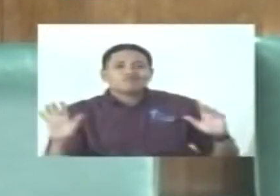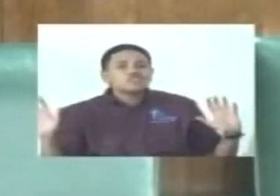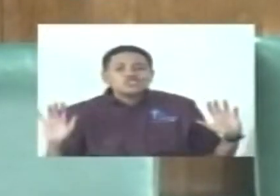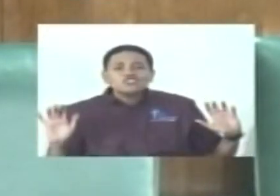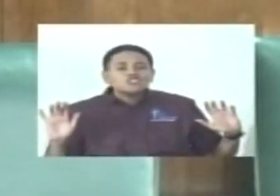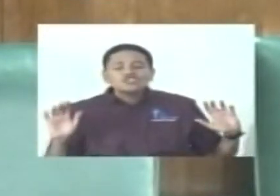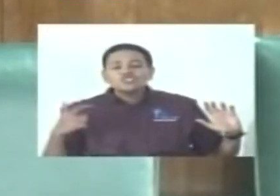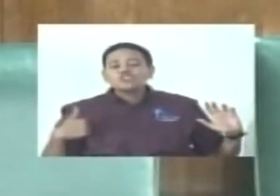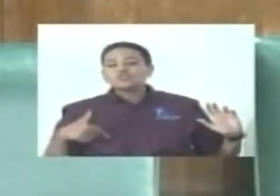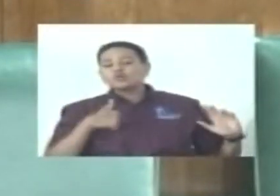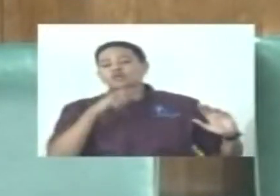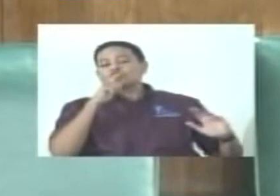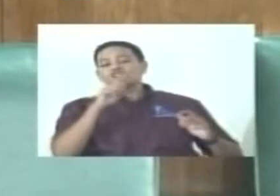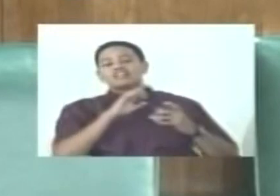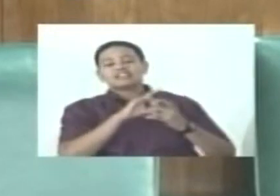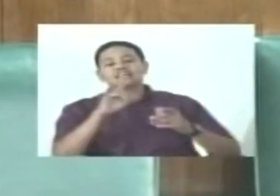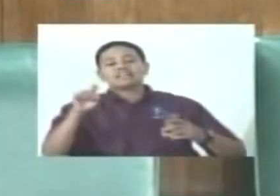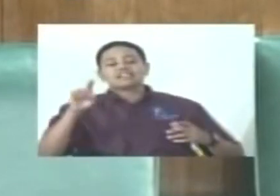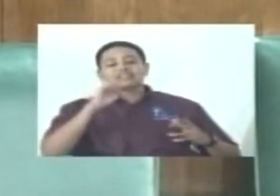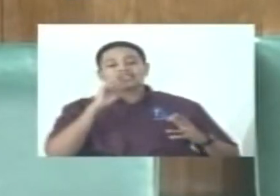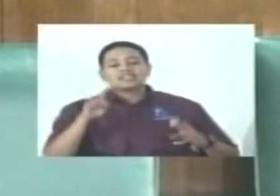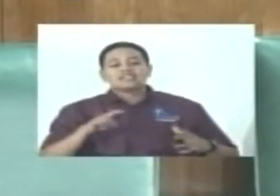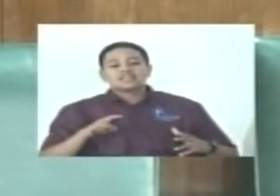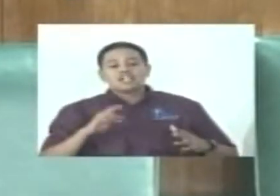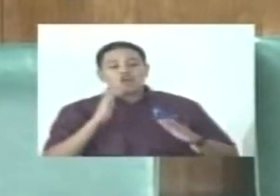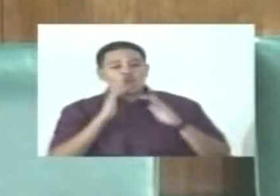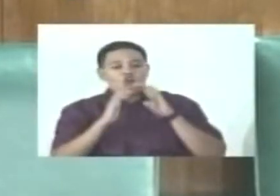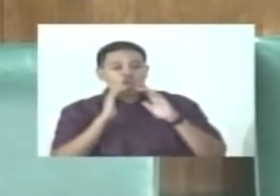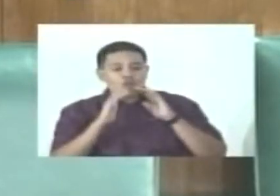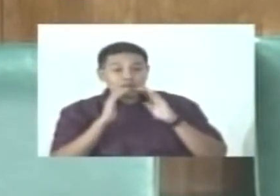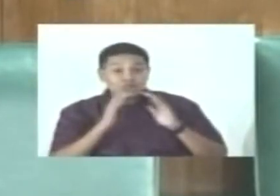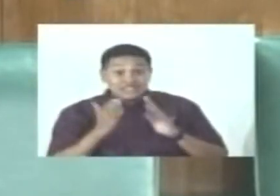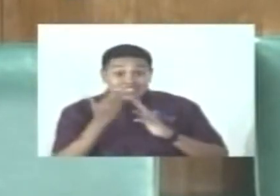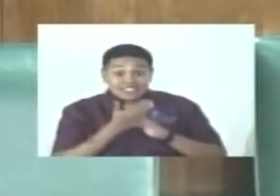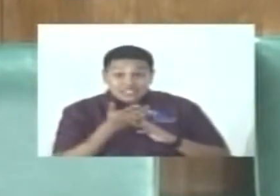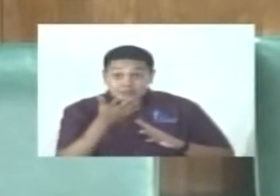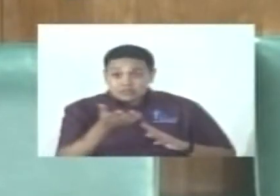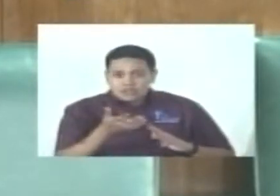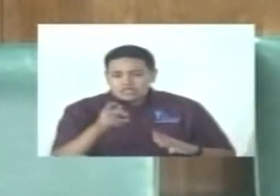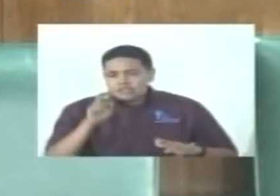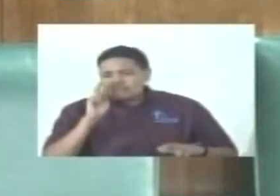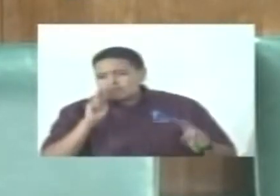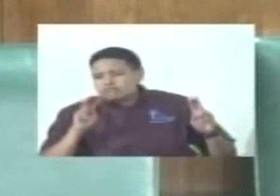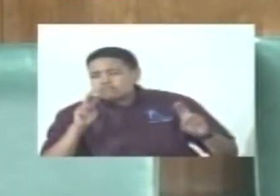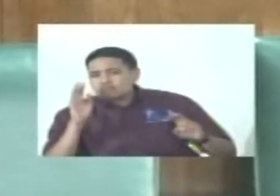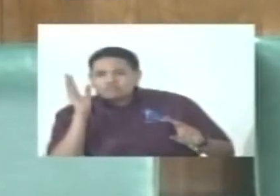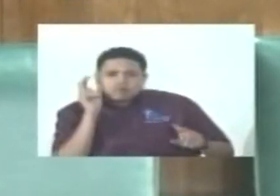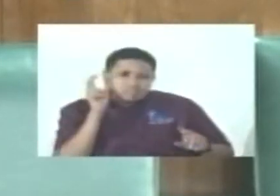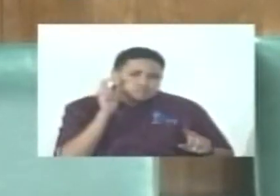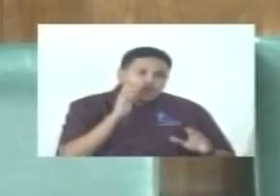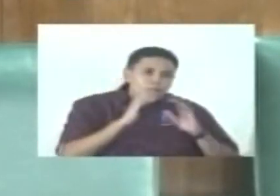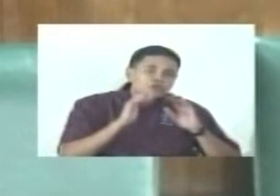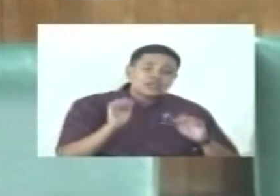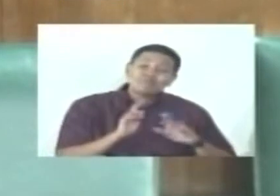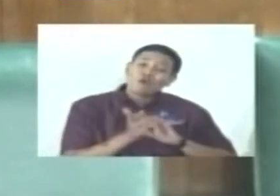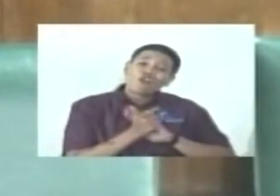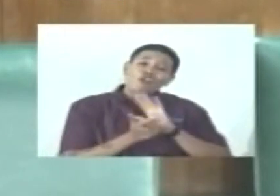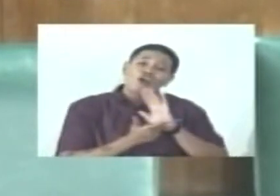We hear about the need for interception of communication, but a law already exists on that.